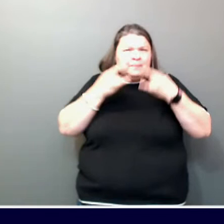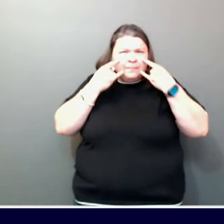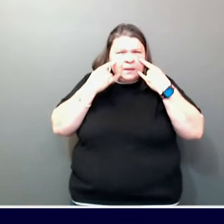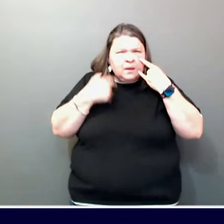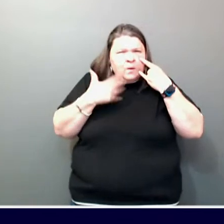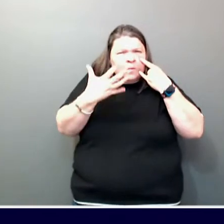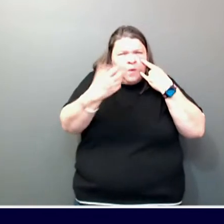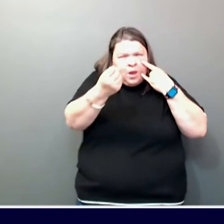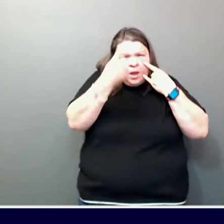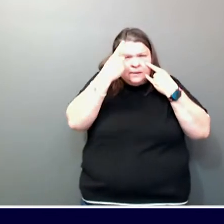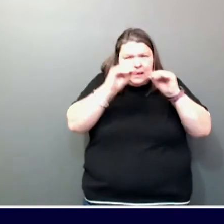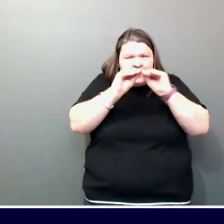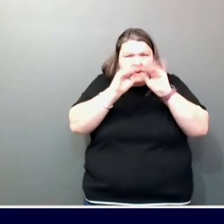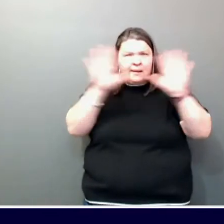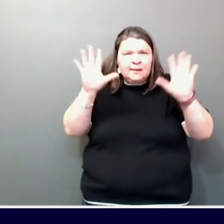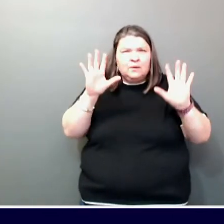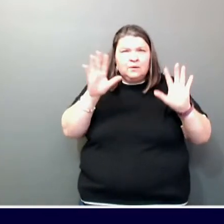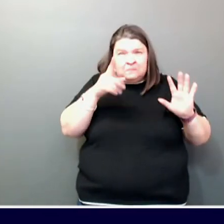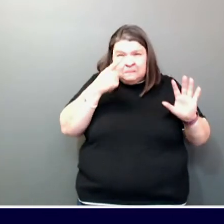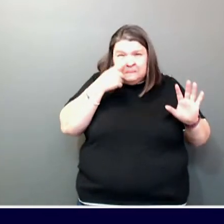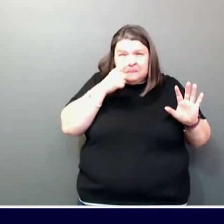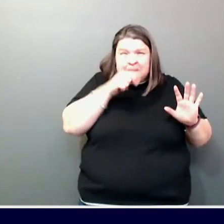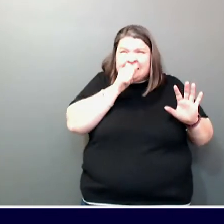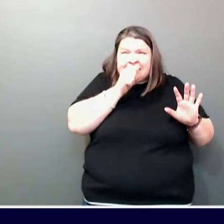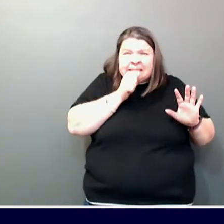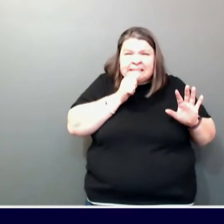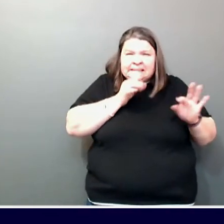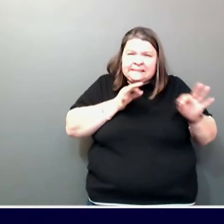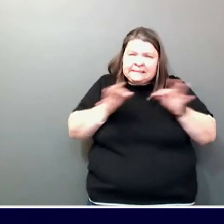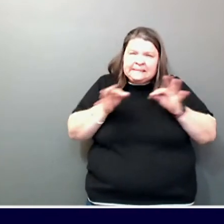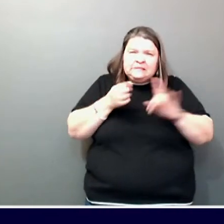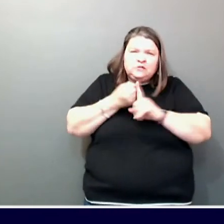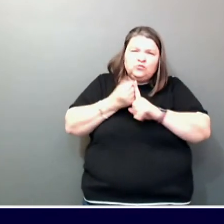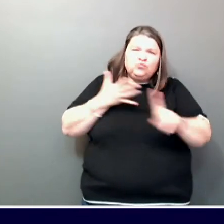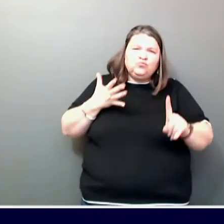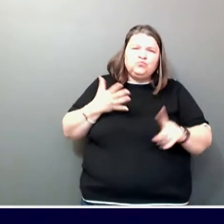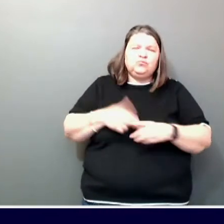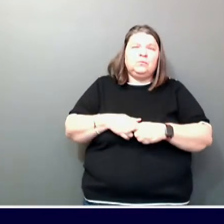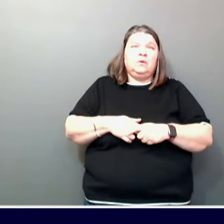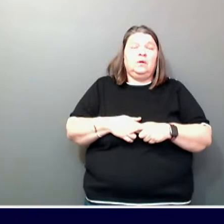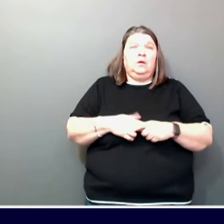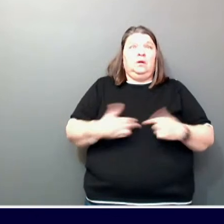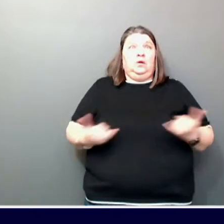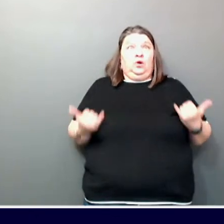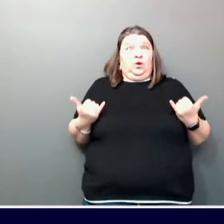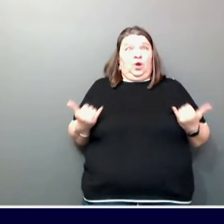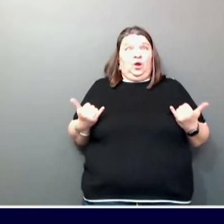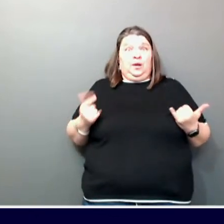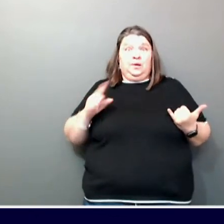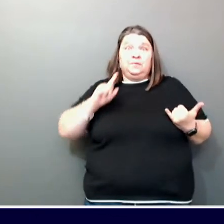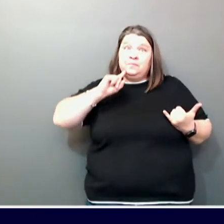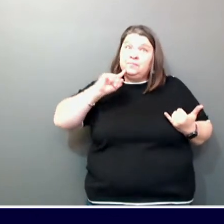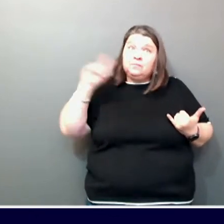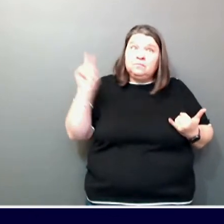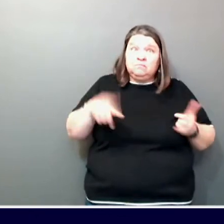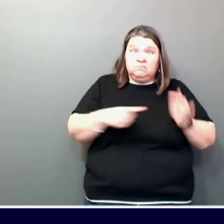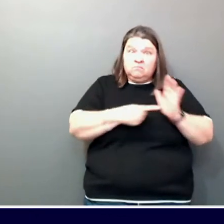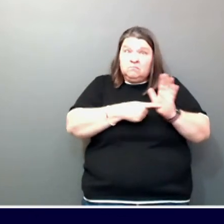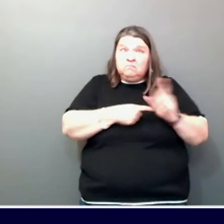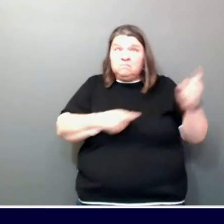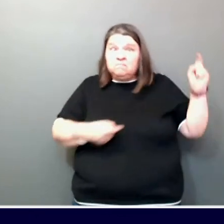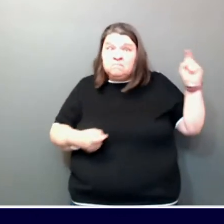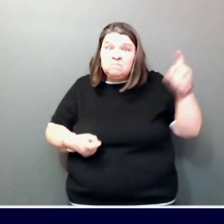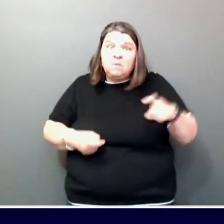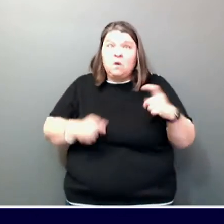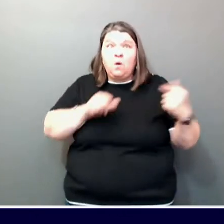correctly. So there is not a mask mandate in schools statewide, but the Maine CDC offers